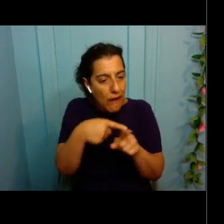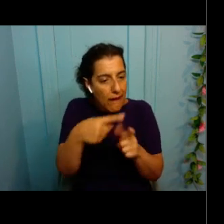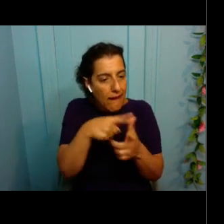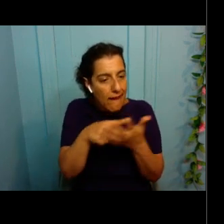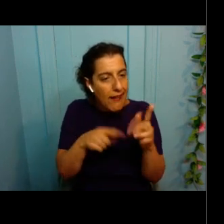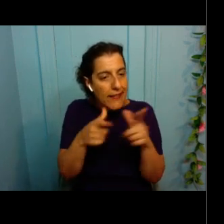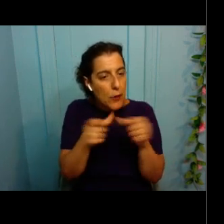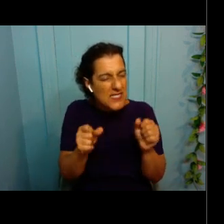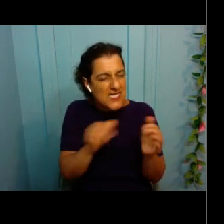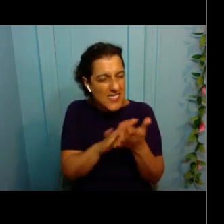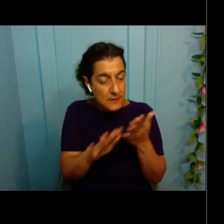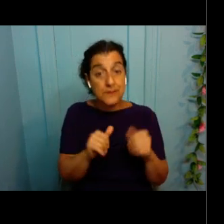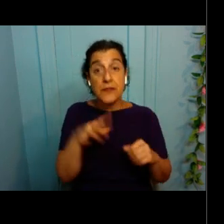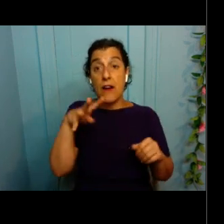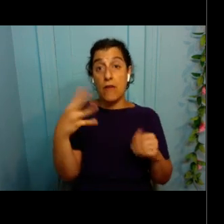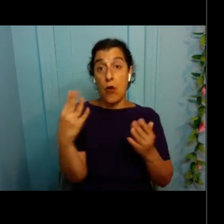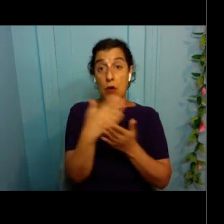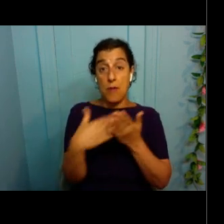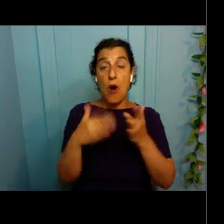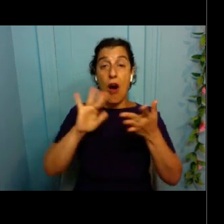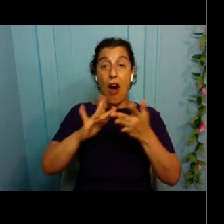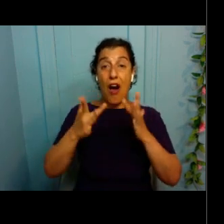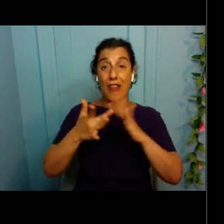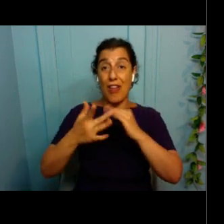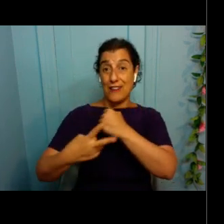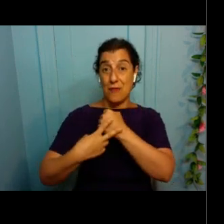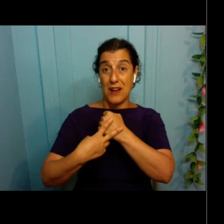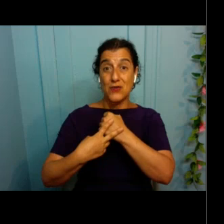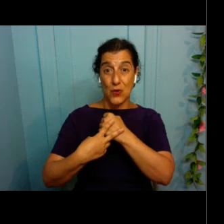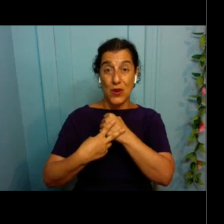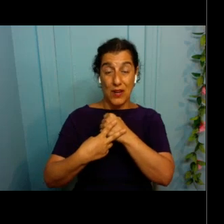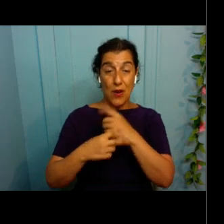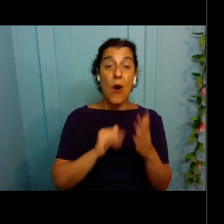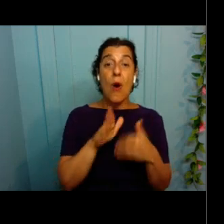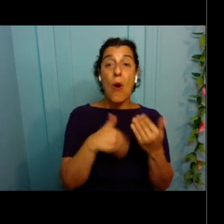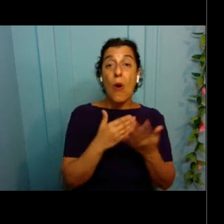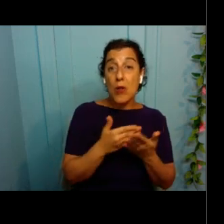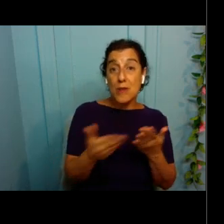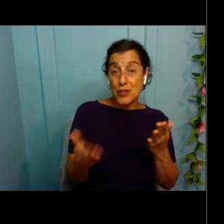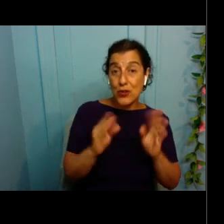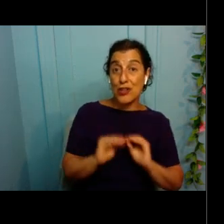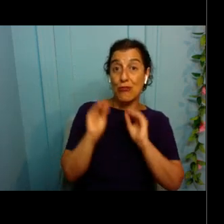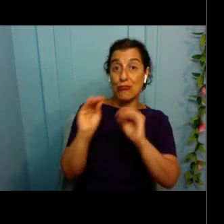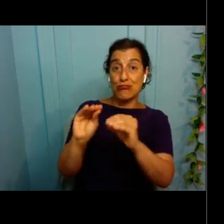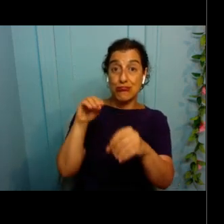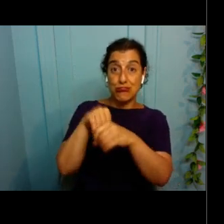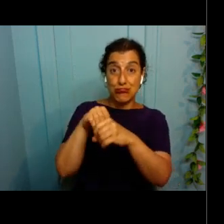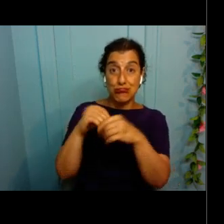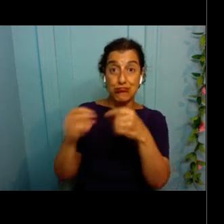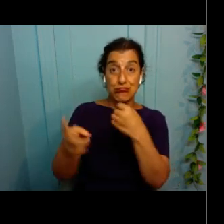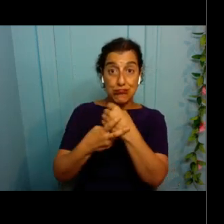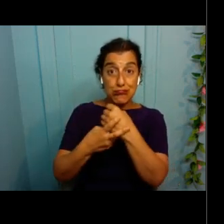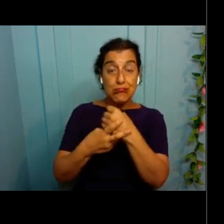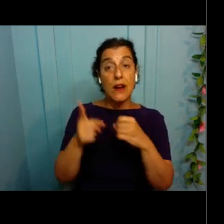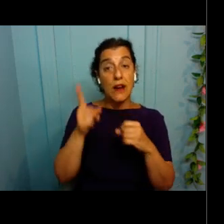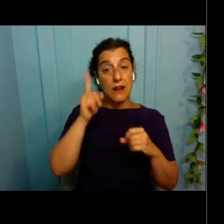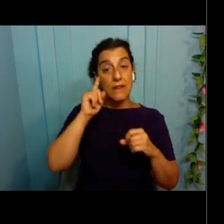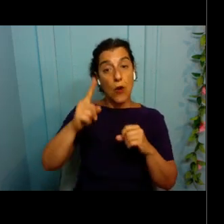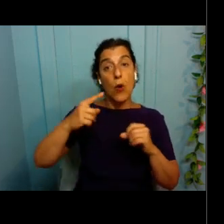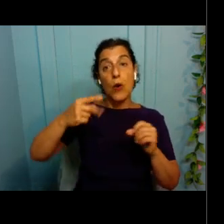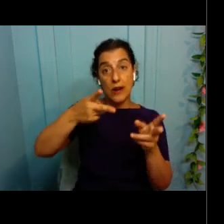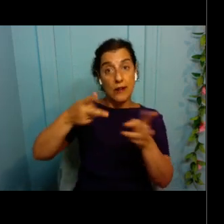The fourth component is an online repository where we'll store all of these materials for use. That we